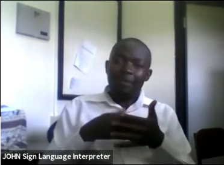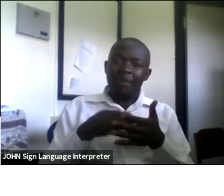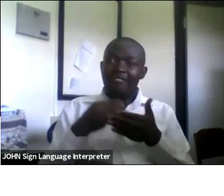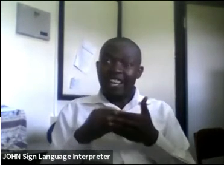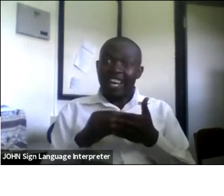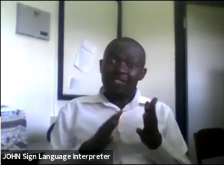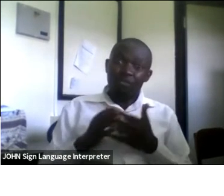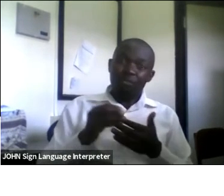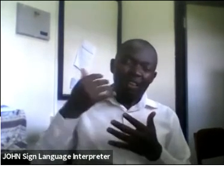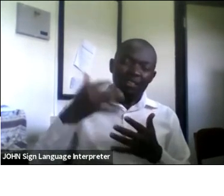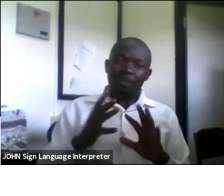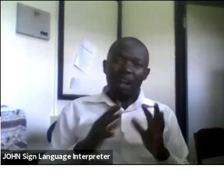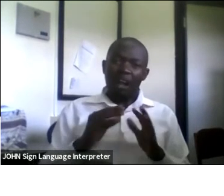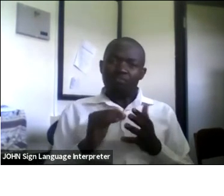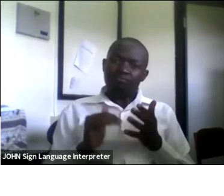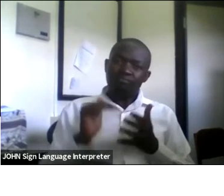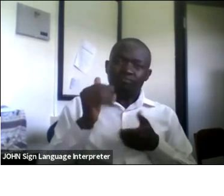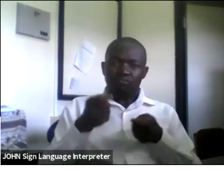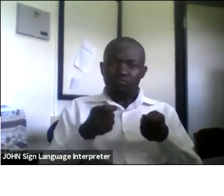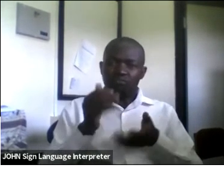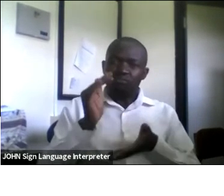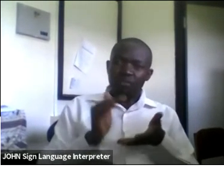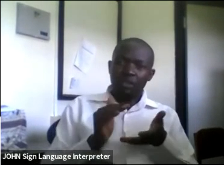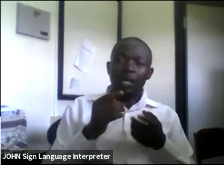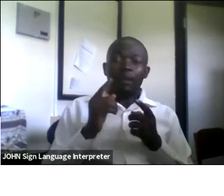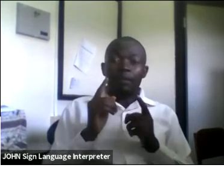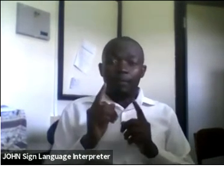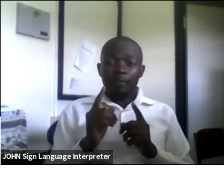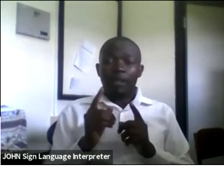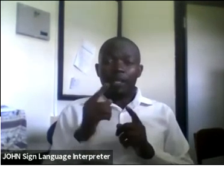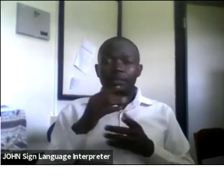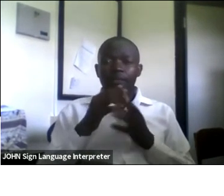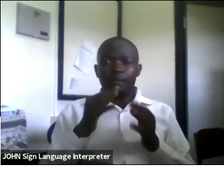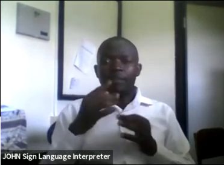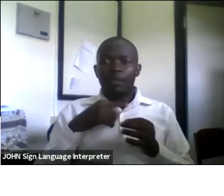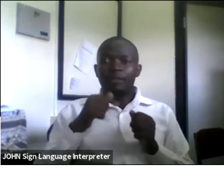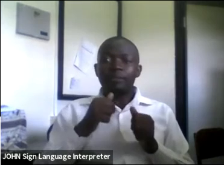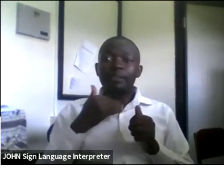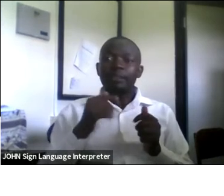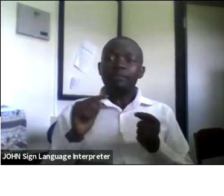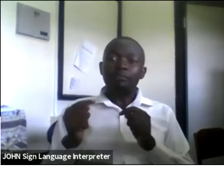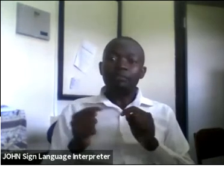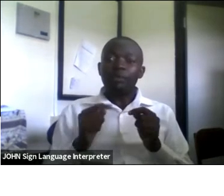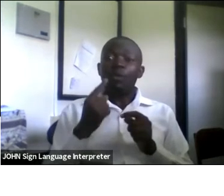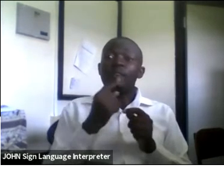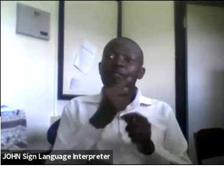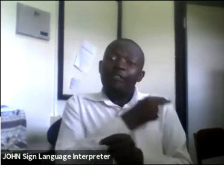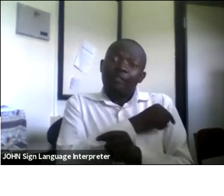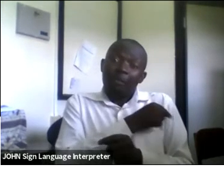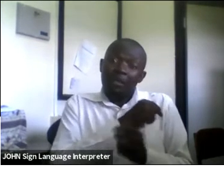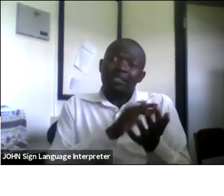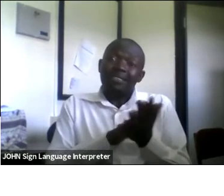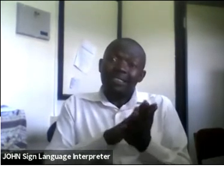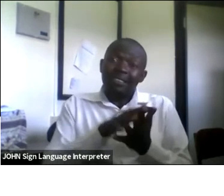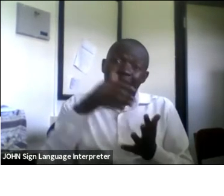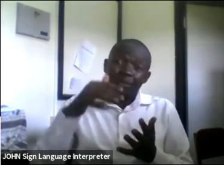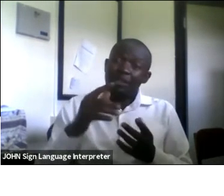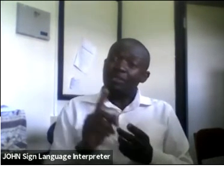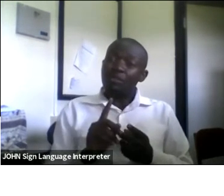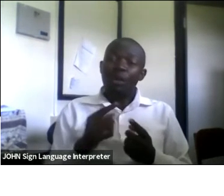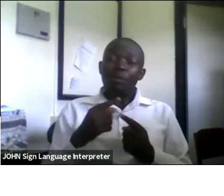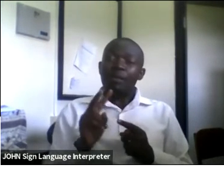the high burden that people have to bear, not only for the medical expenses, but even to reach across to